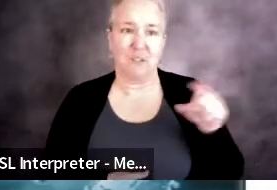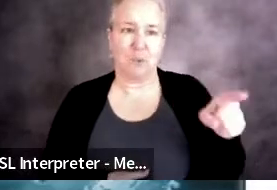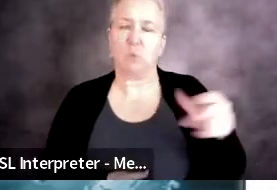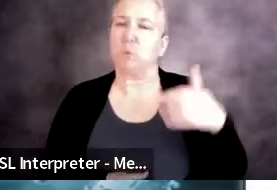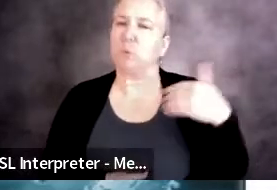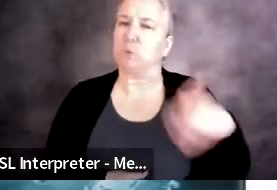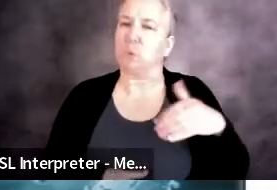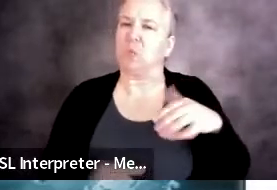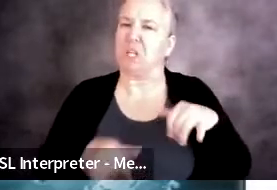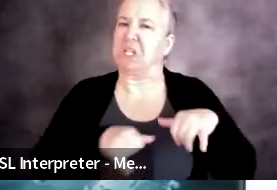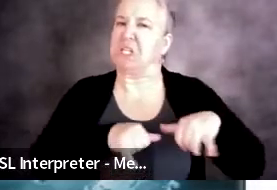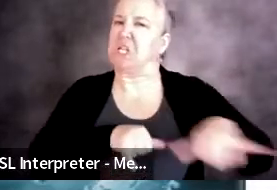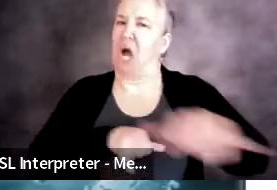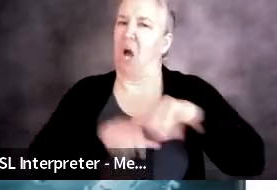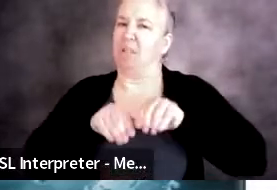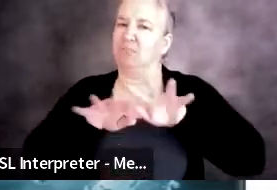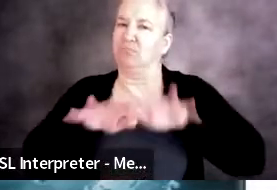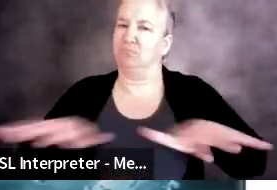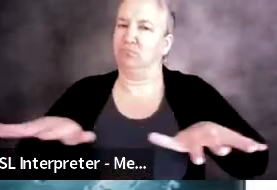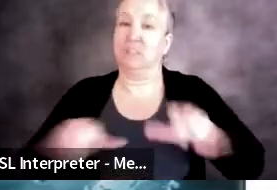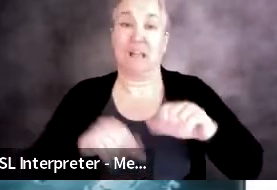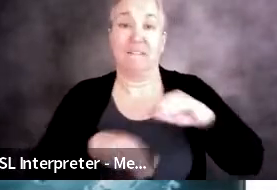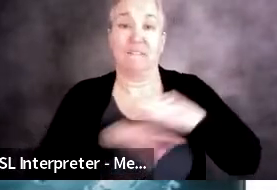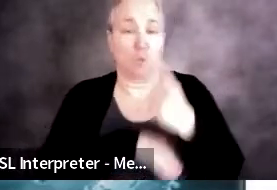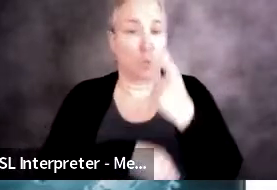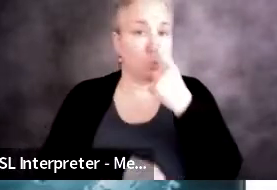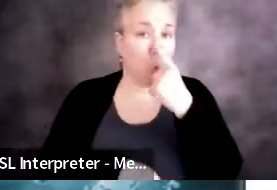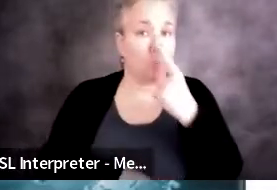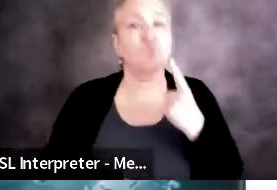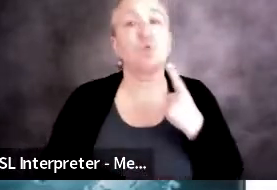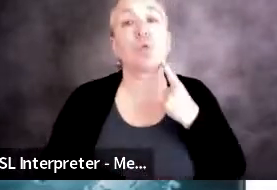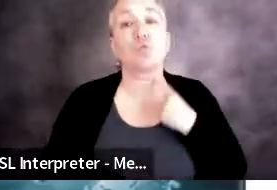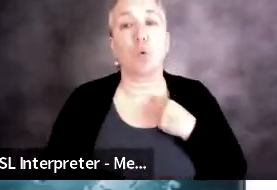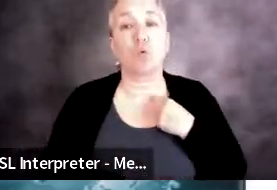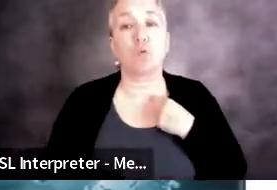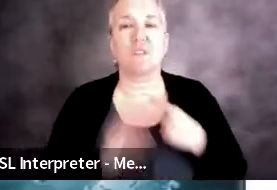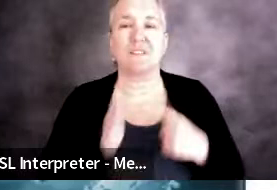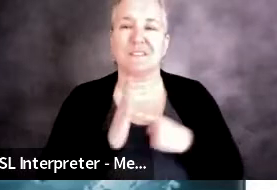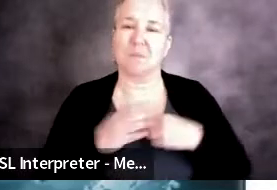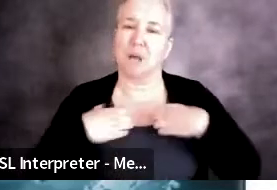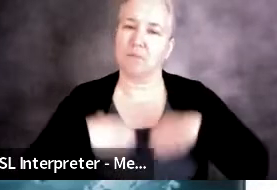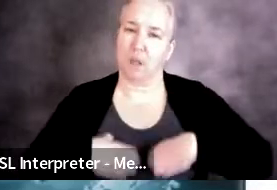The flu can affect the nose, throat, and sometimes lungs.